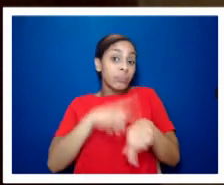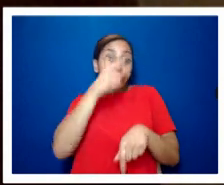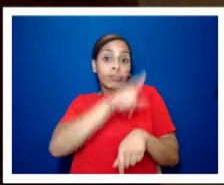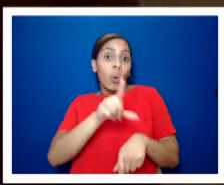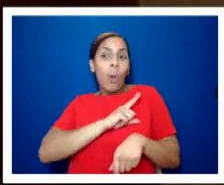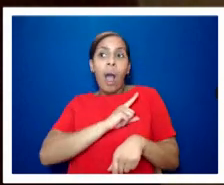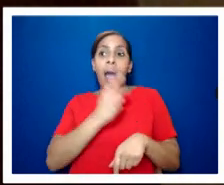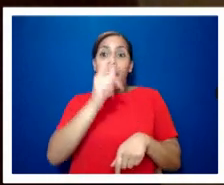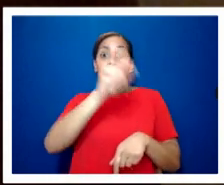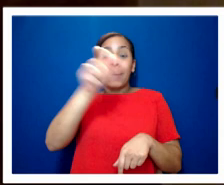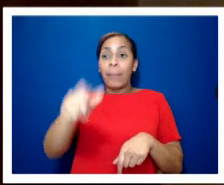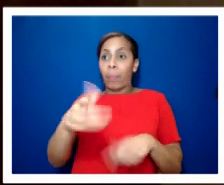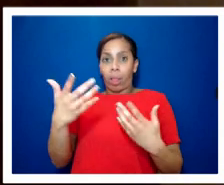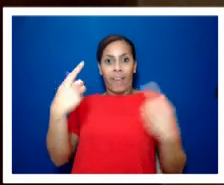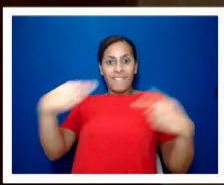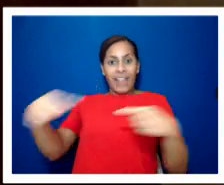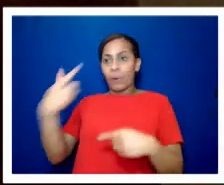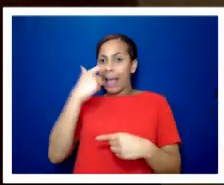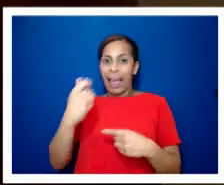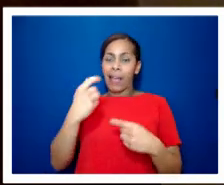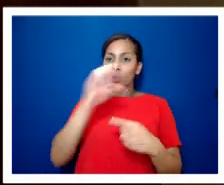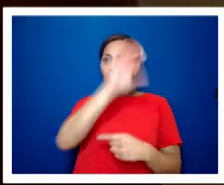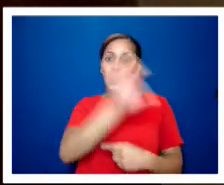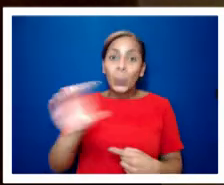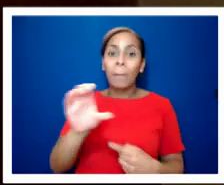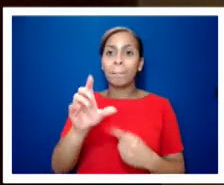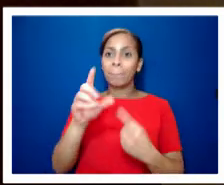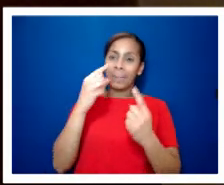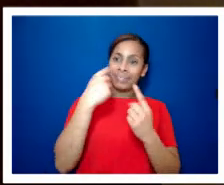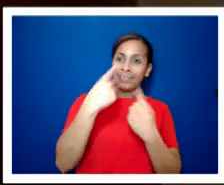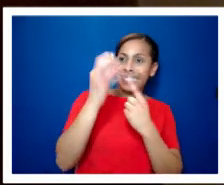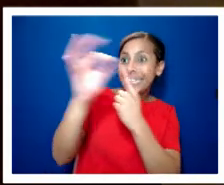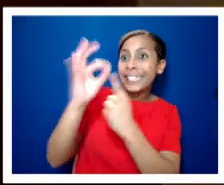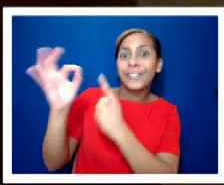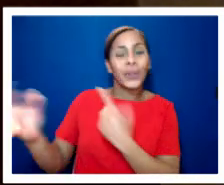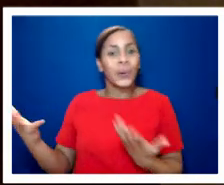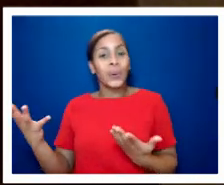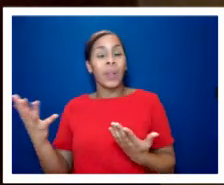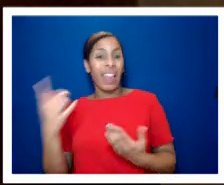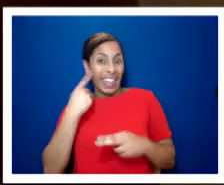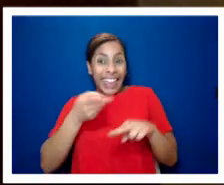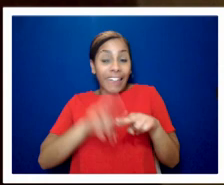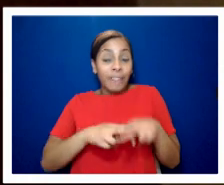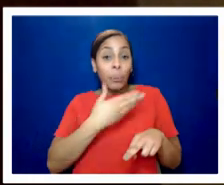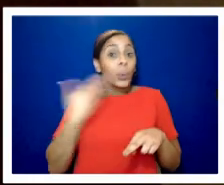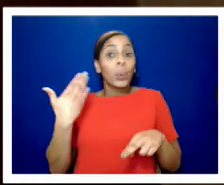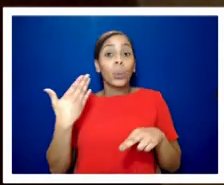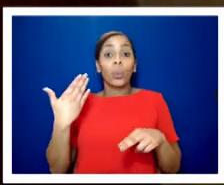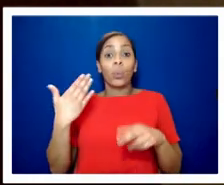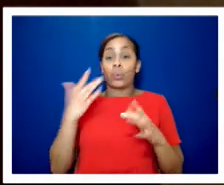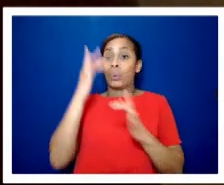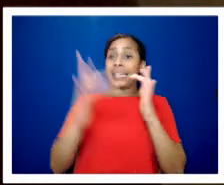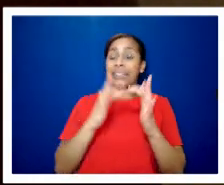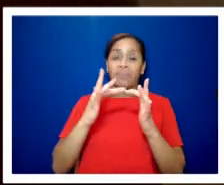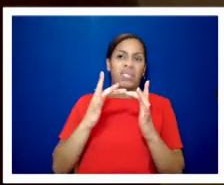people were just getting used to that so you know i was looking you know i think maybe people like ian mckellen wouldn't have talked to me had it not been able to to do it to do it via the internet